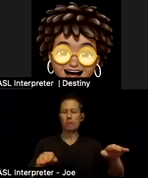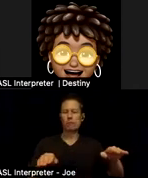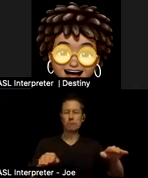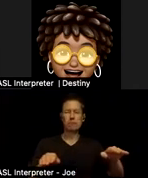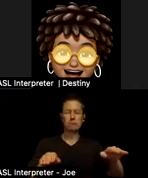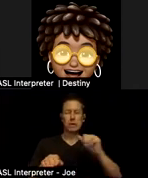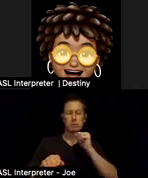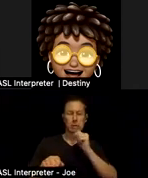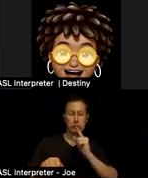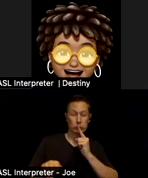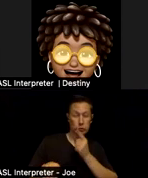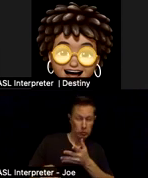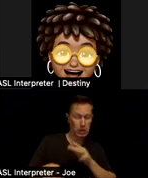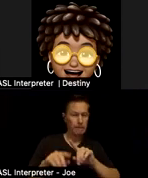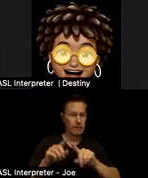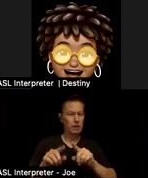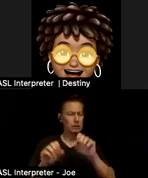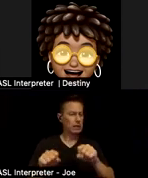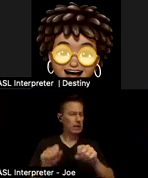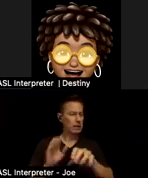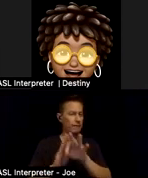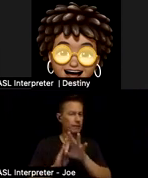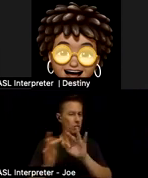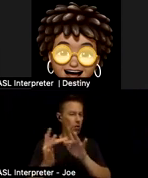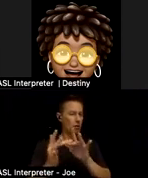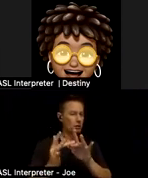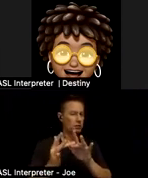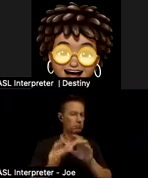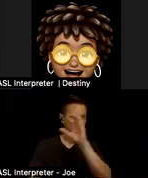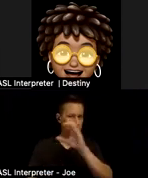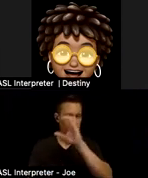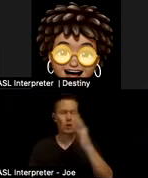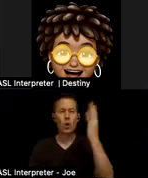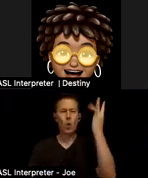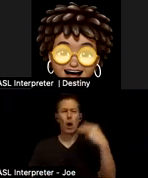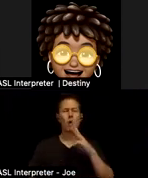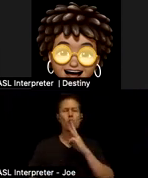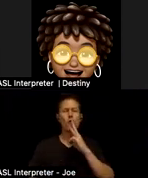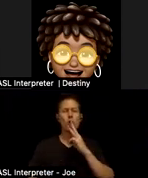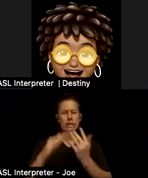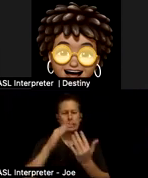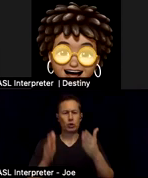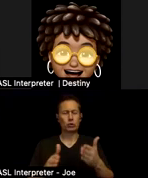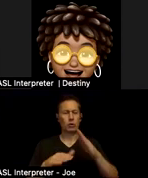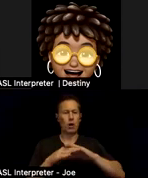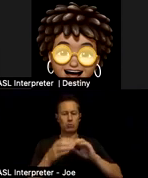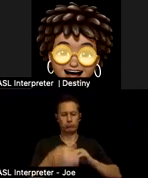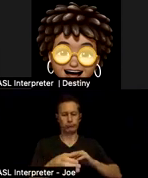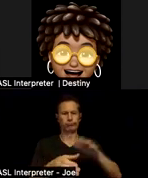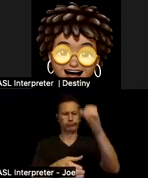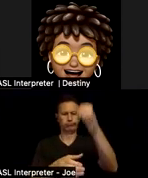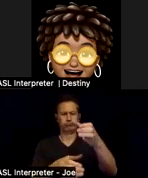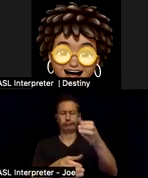So I really do not know, but I bet you can find that answer online as to why does my water heater need to be up on a pedestal, but